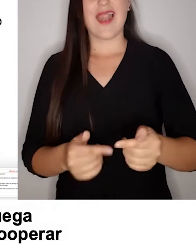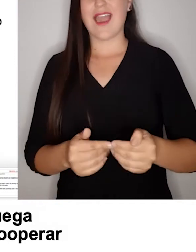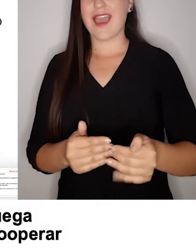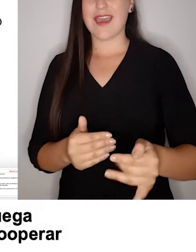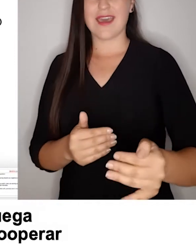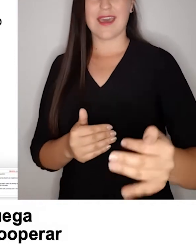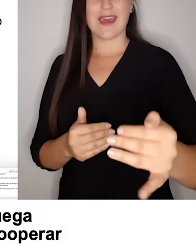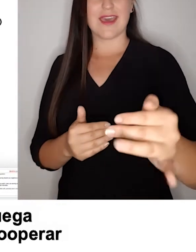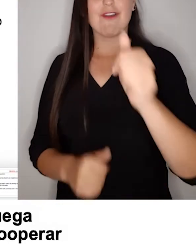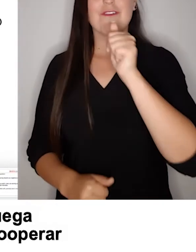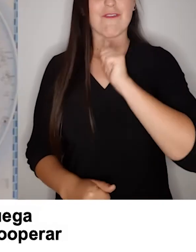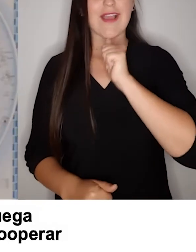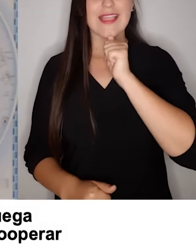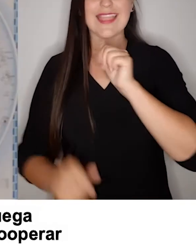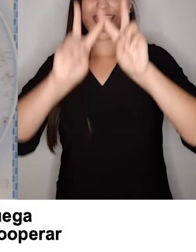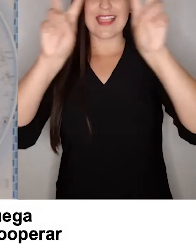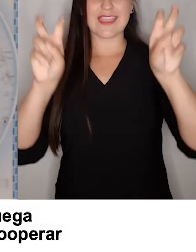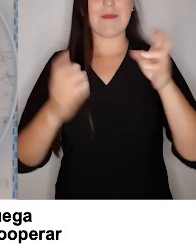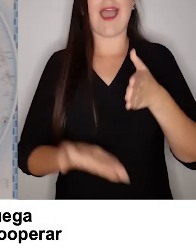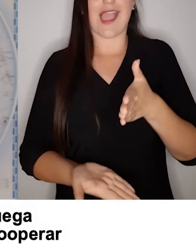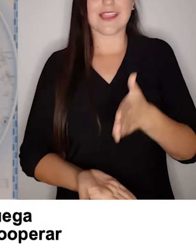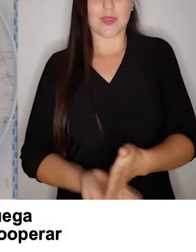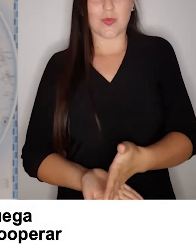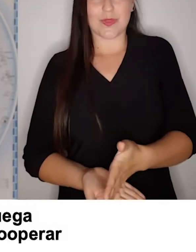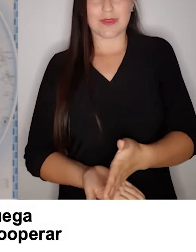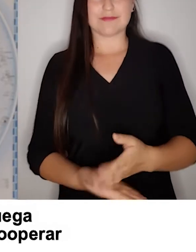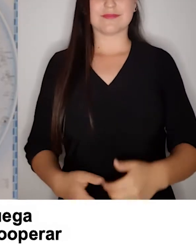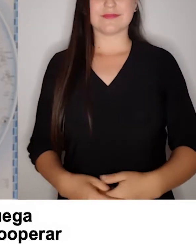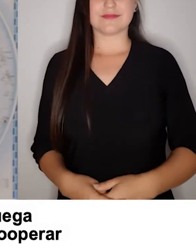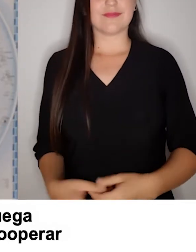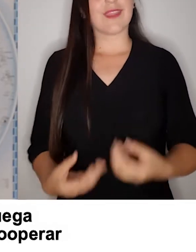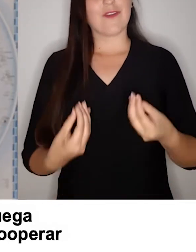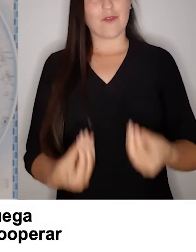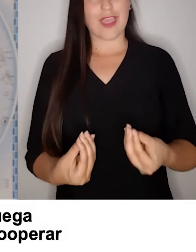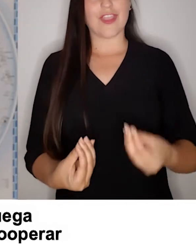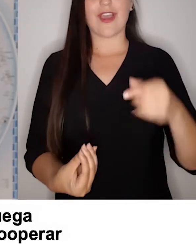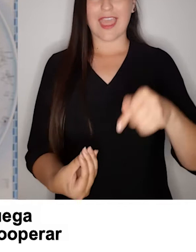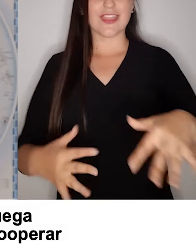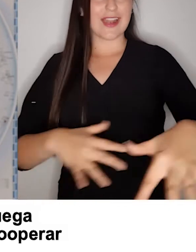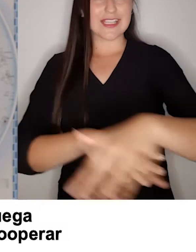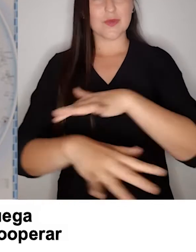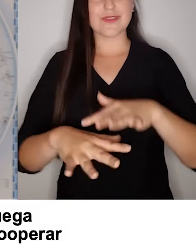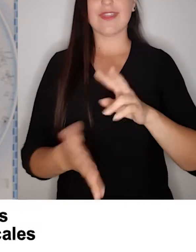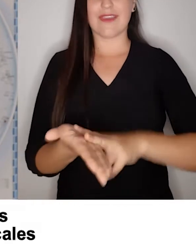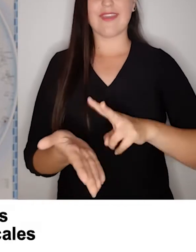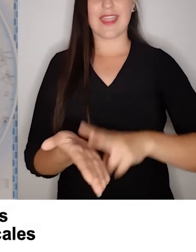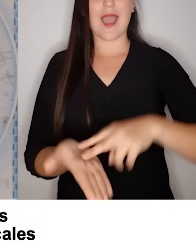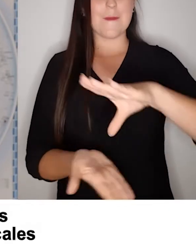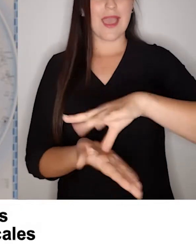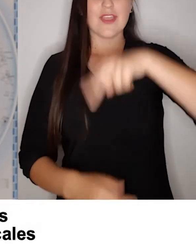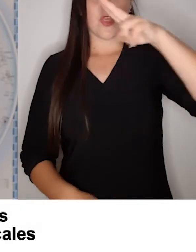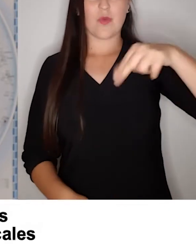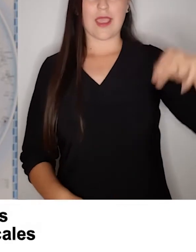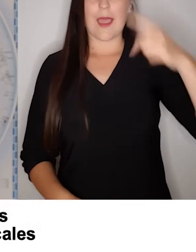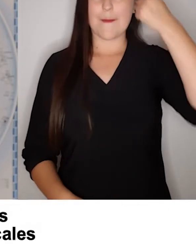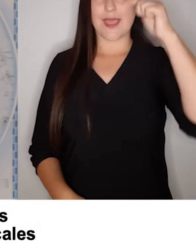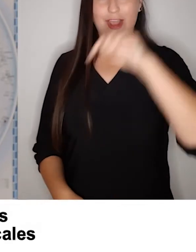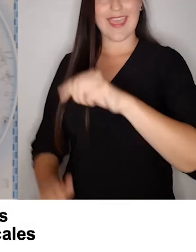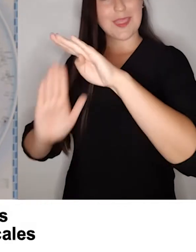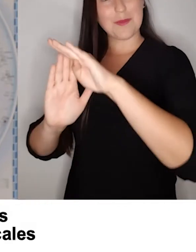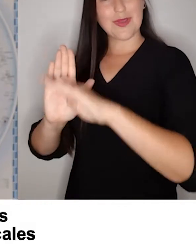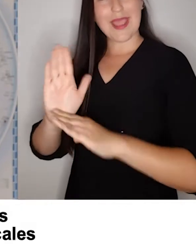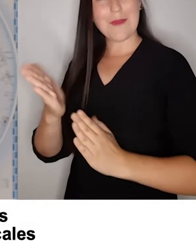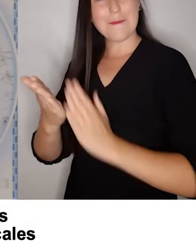So this is the big national picture of Norway. But when Dembra starts cooperating with a new school, we